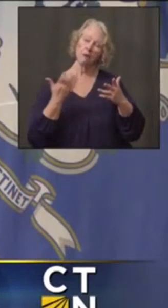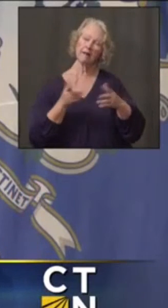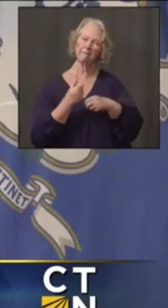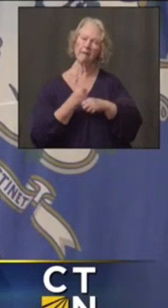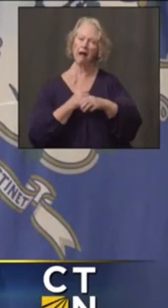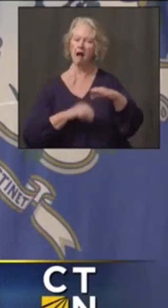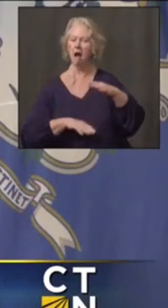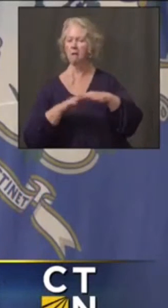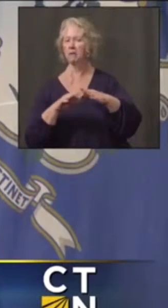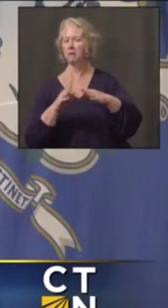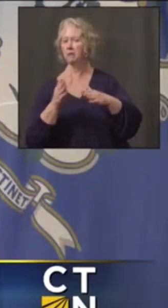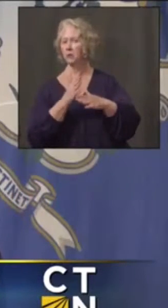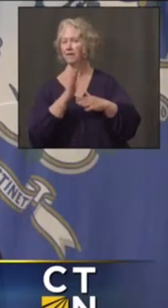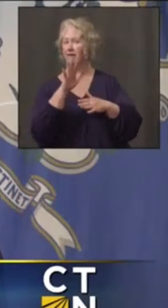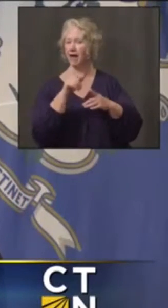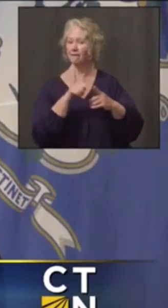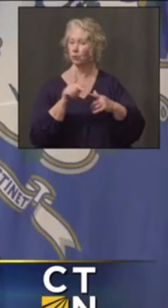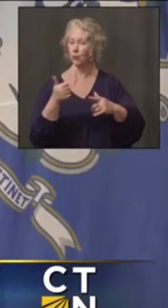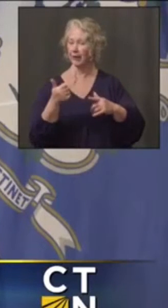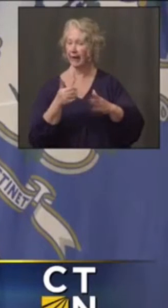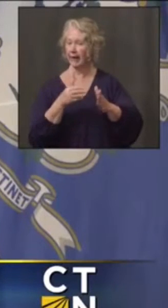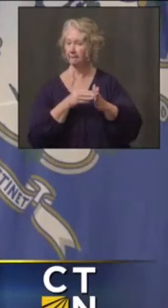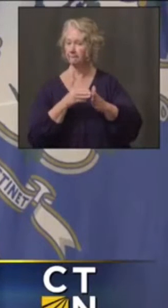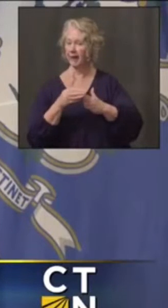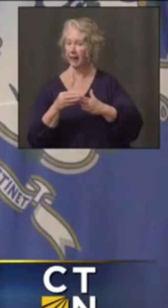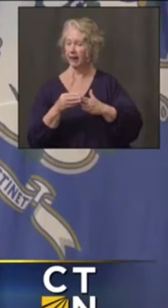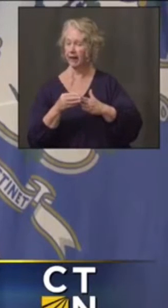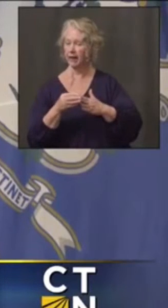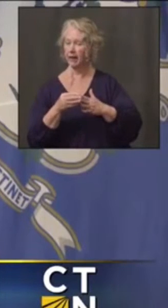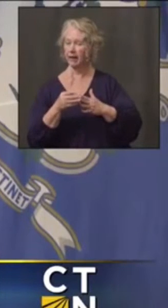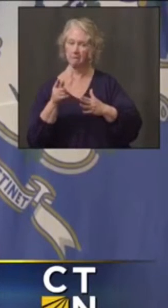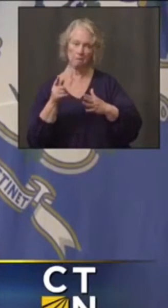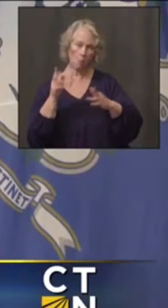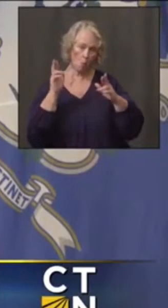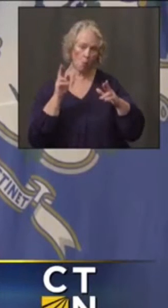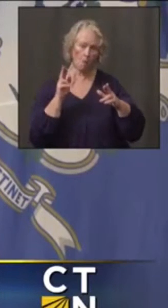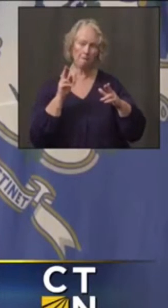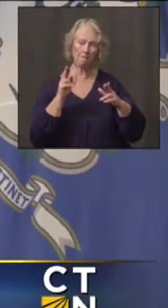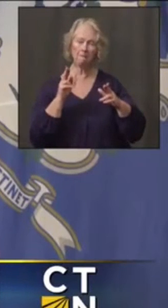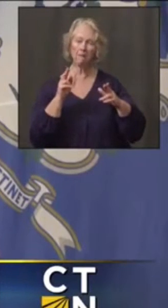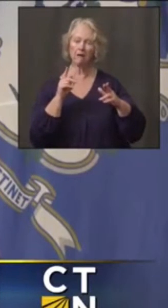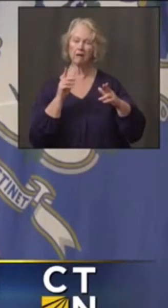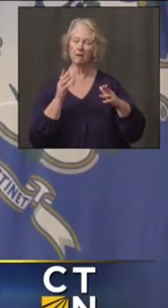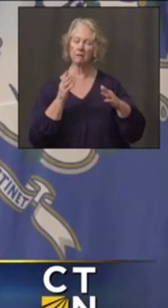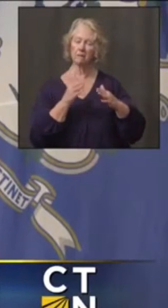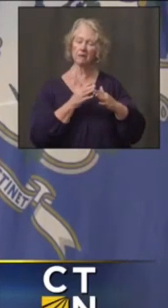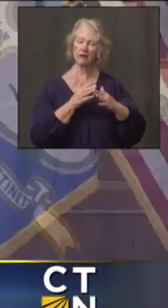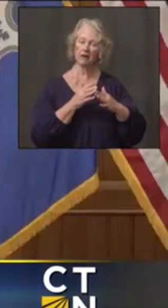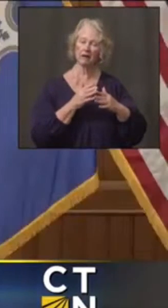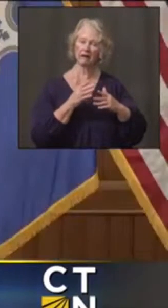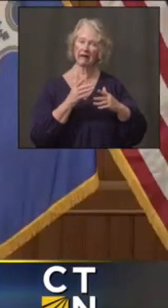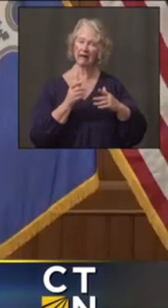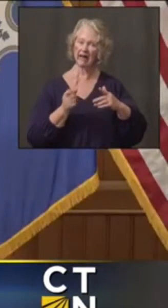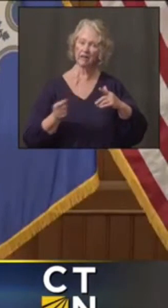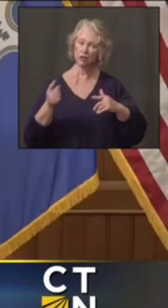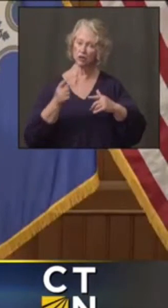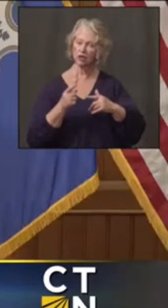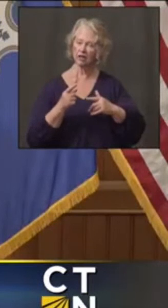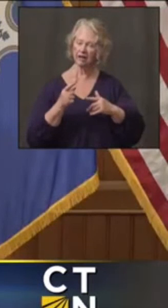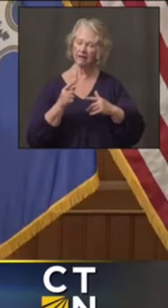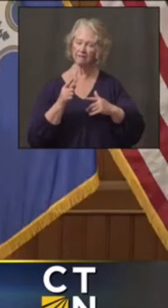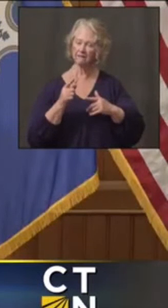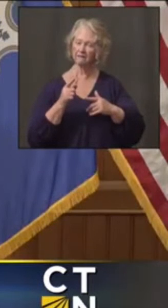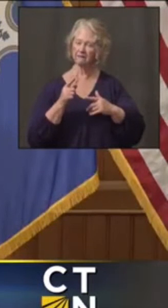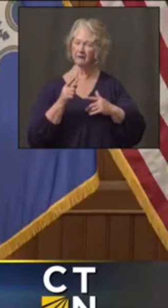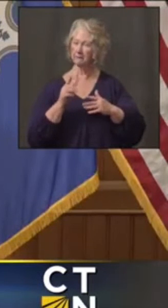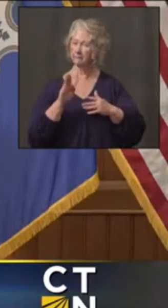got a plan for, 150 or so million by the end of next year? Yeah, good commentary on that.